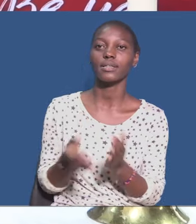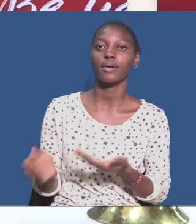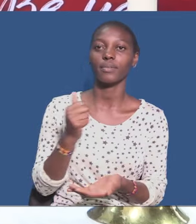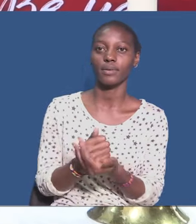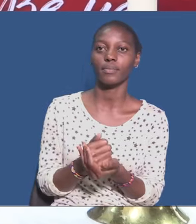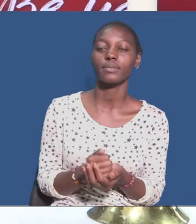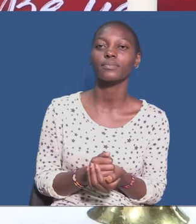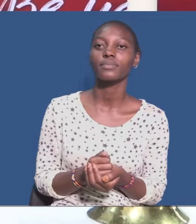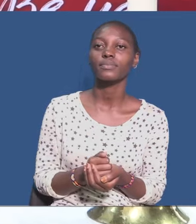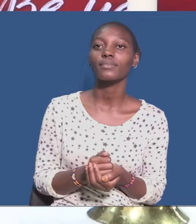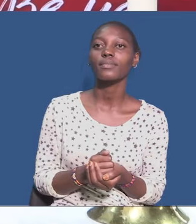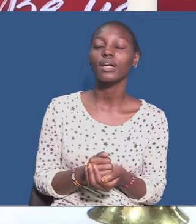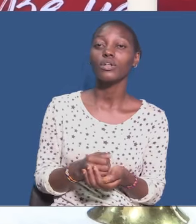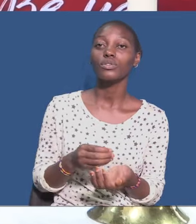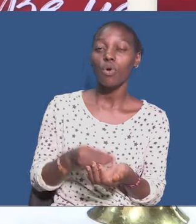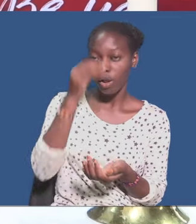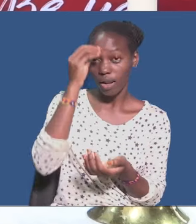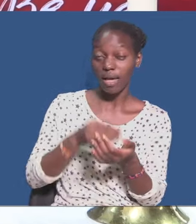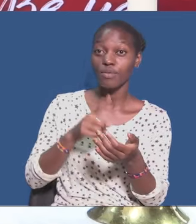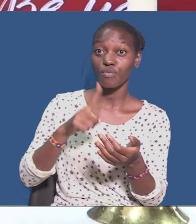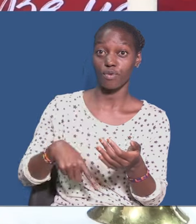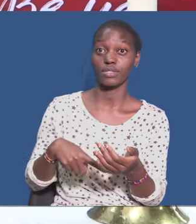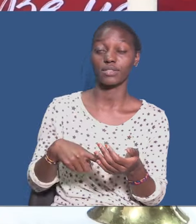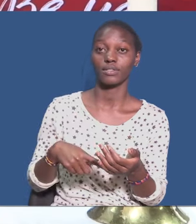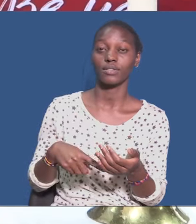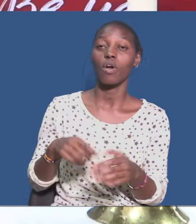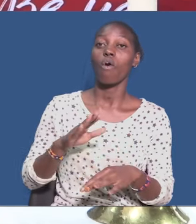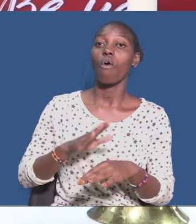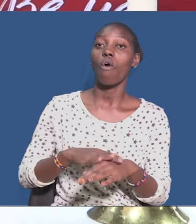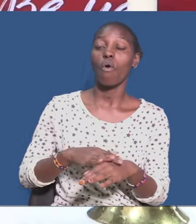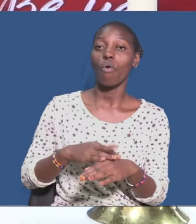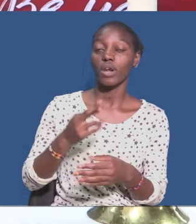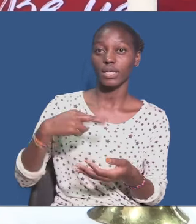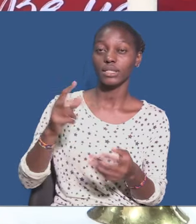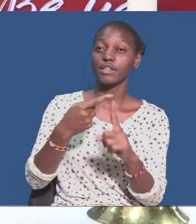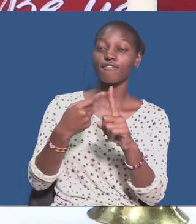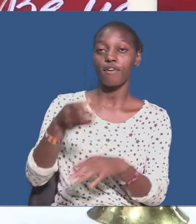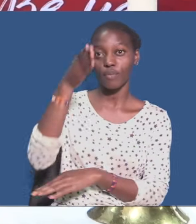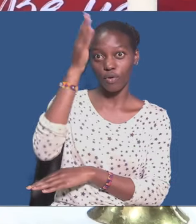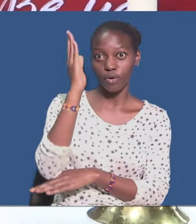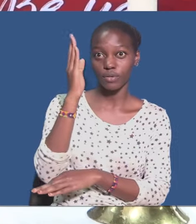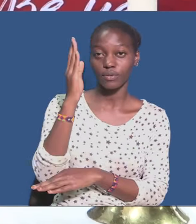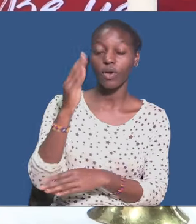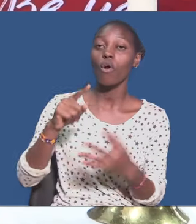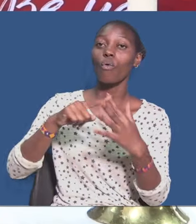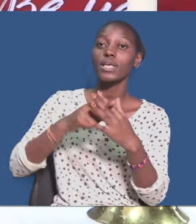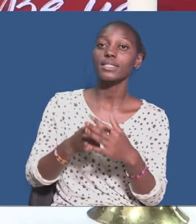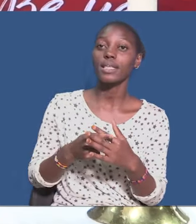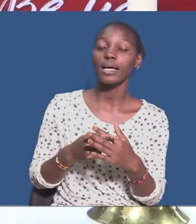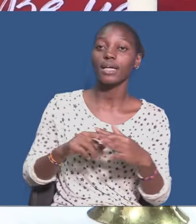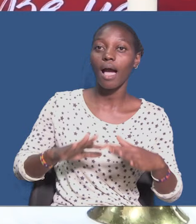Amen. So what have we learnt so far on righteousness from God? We began by saying